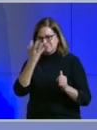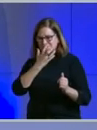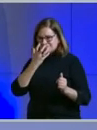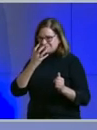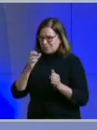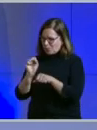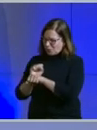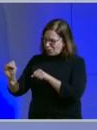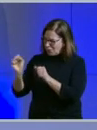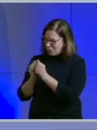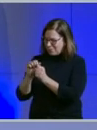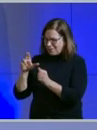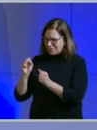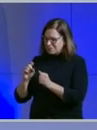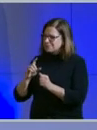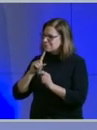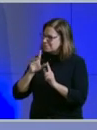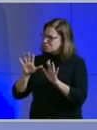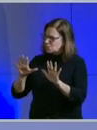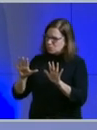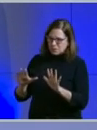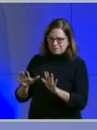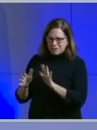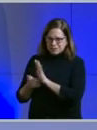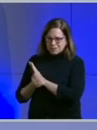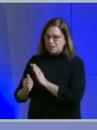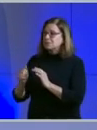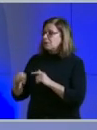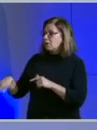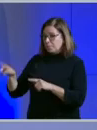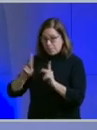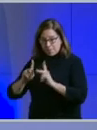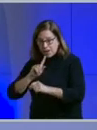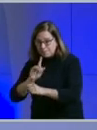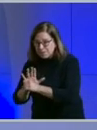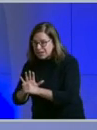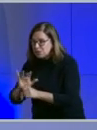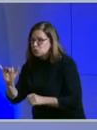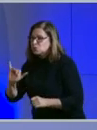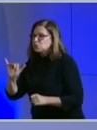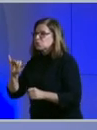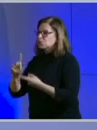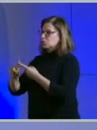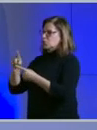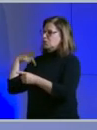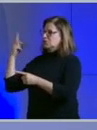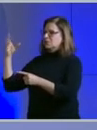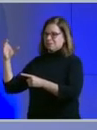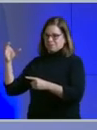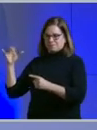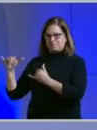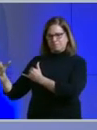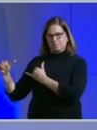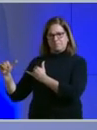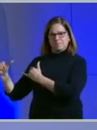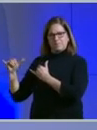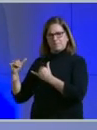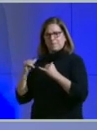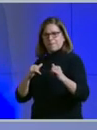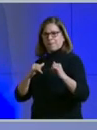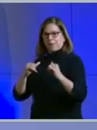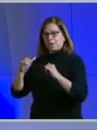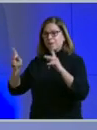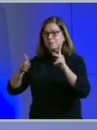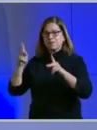years and a very committed Washington, D.C. The people of Washington, D.C.